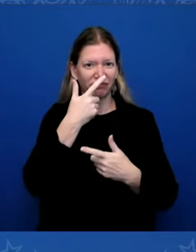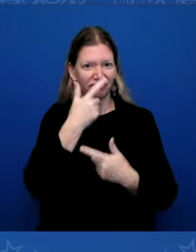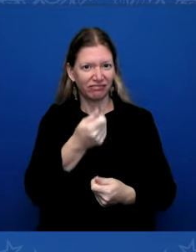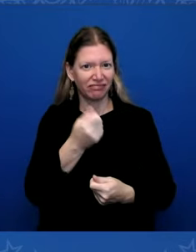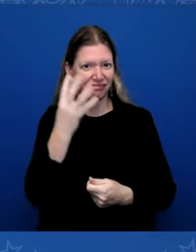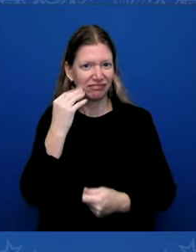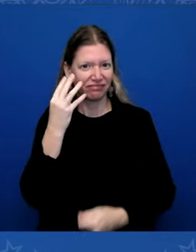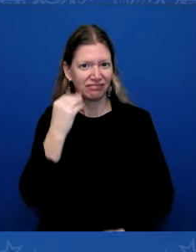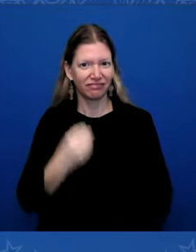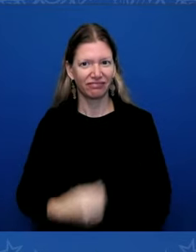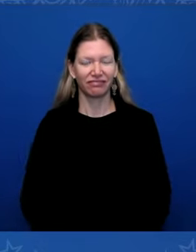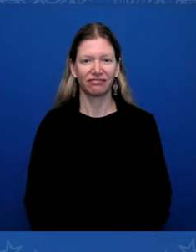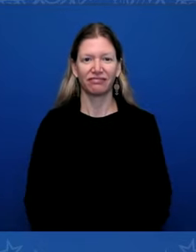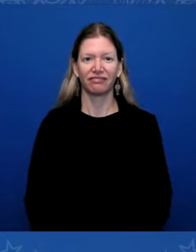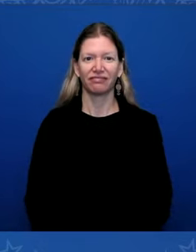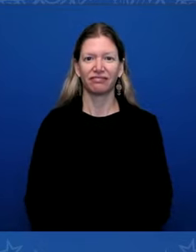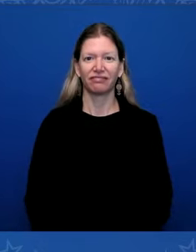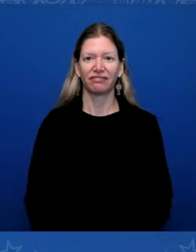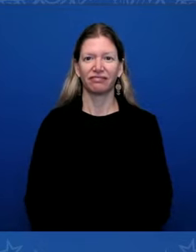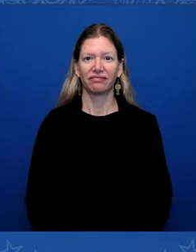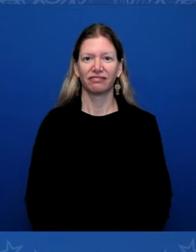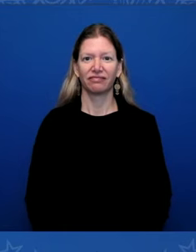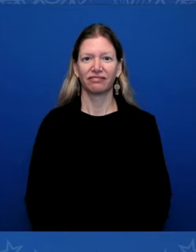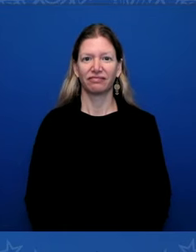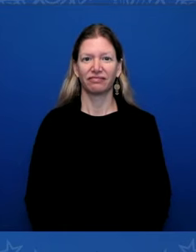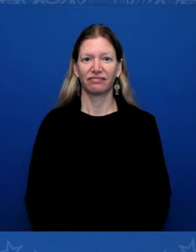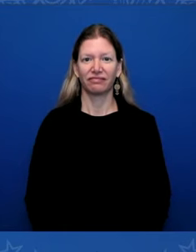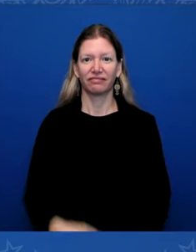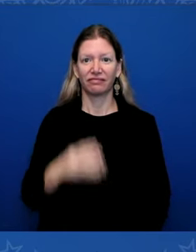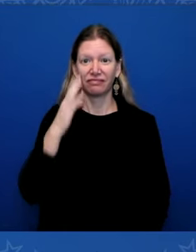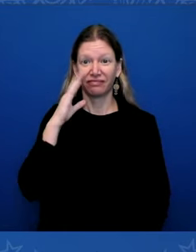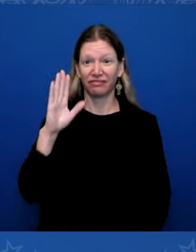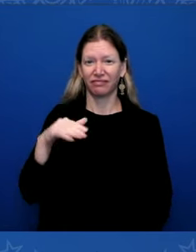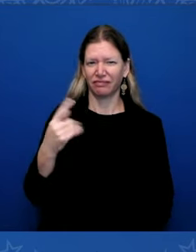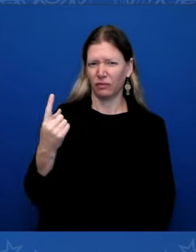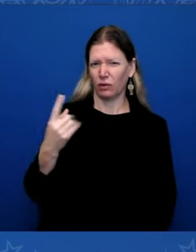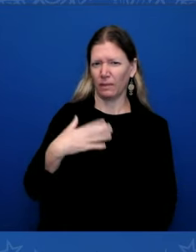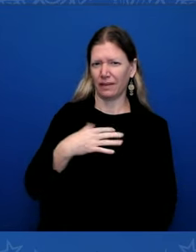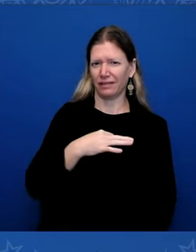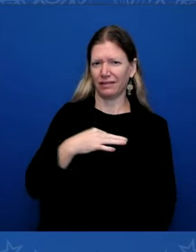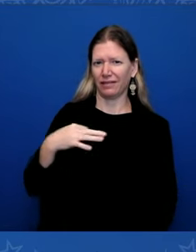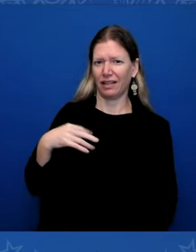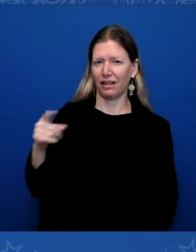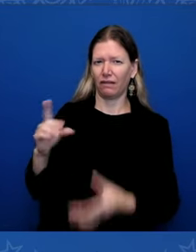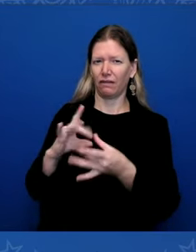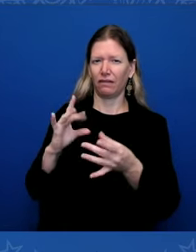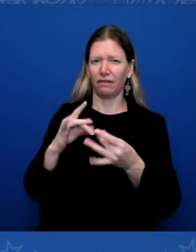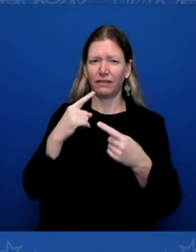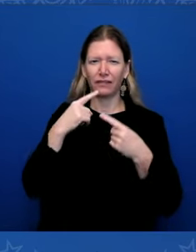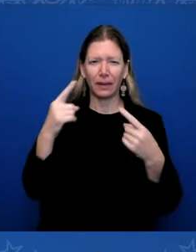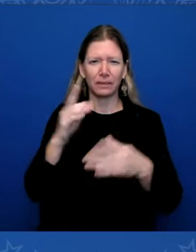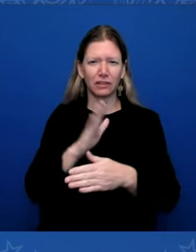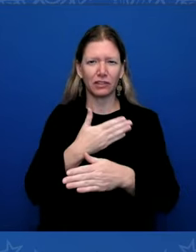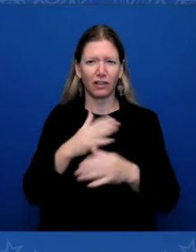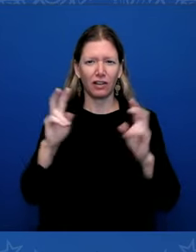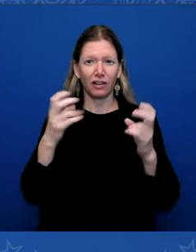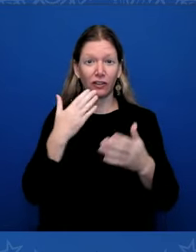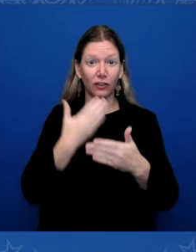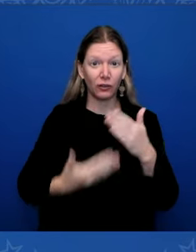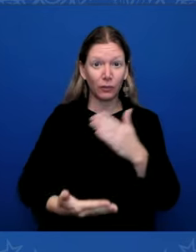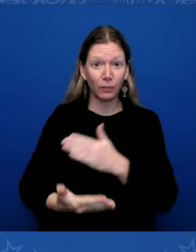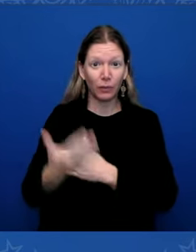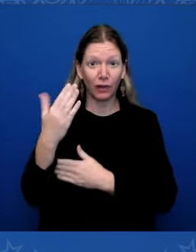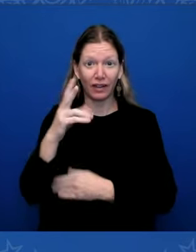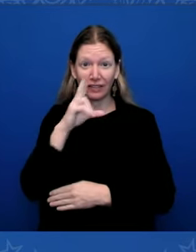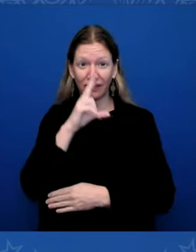you know, there's that one of my staff members said, remember the famous song, you know, Good Morning, Vietnam? Well, good evening,